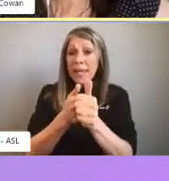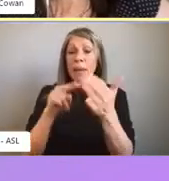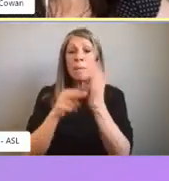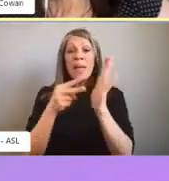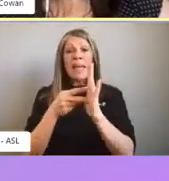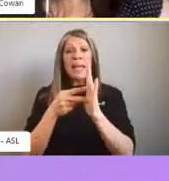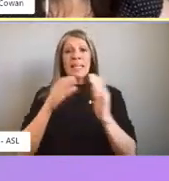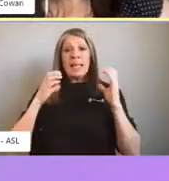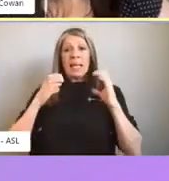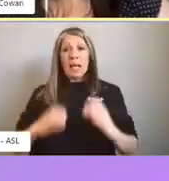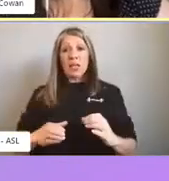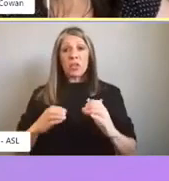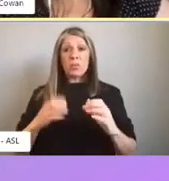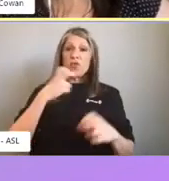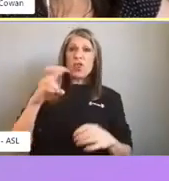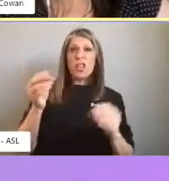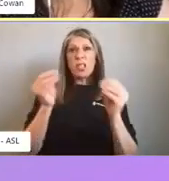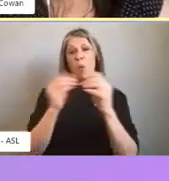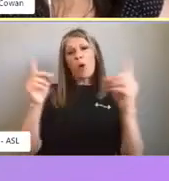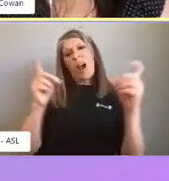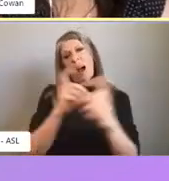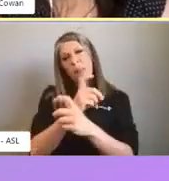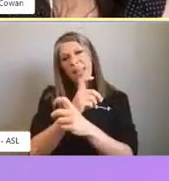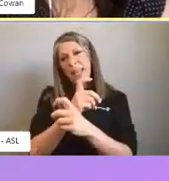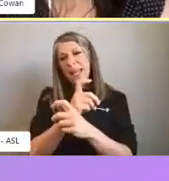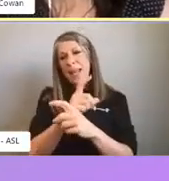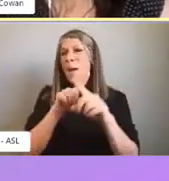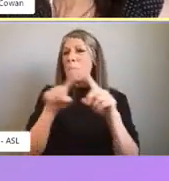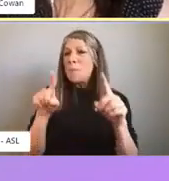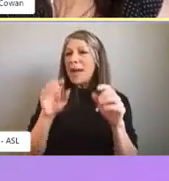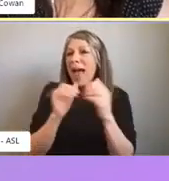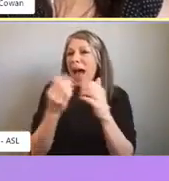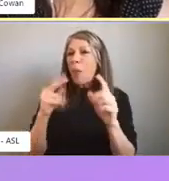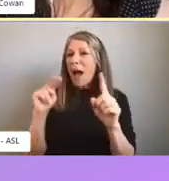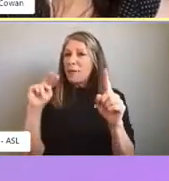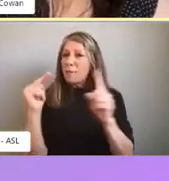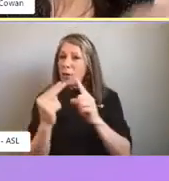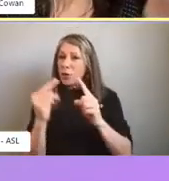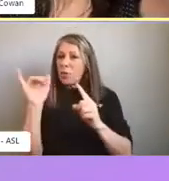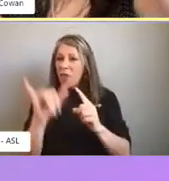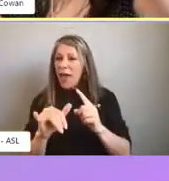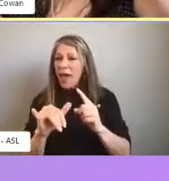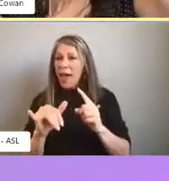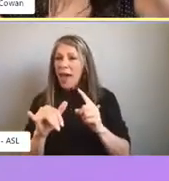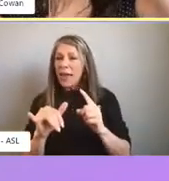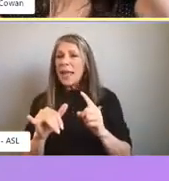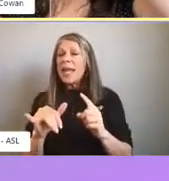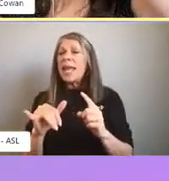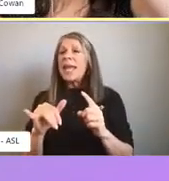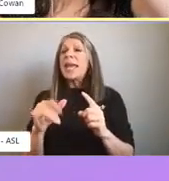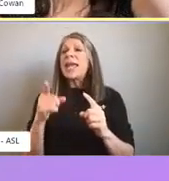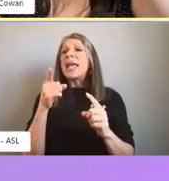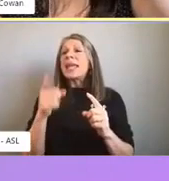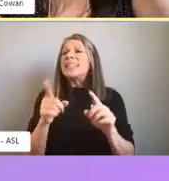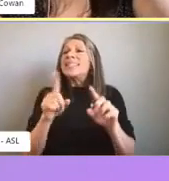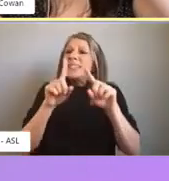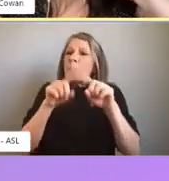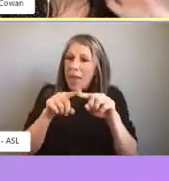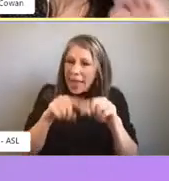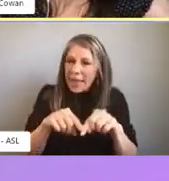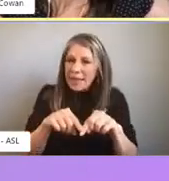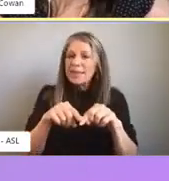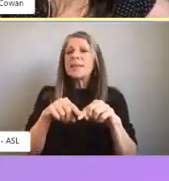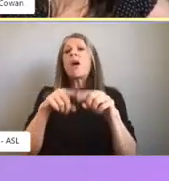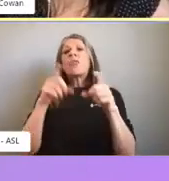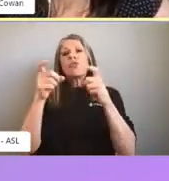customer journey more complicated than it needs to be. But the way that I view compliance, as I mentioned earlier, is a series of gates and